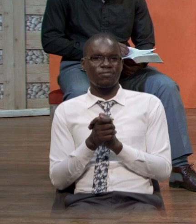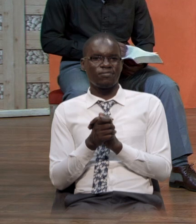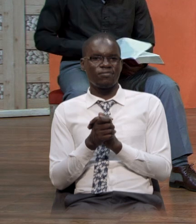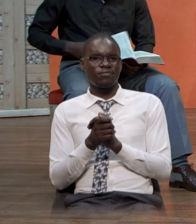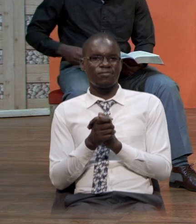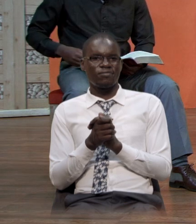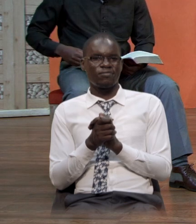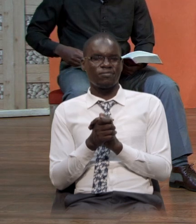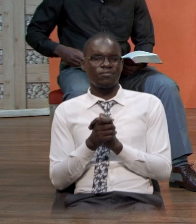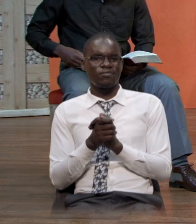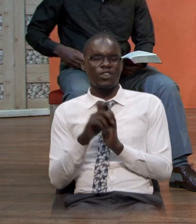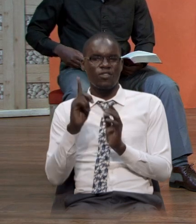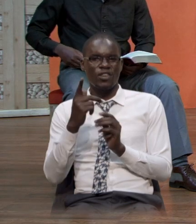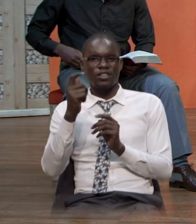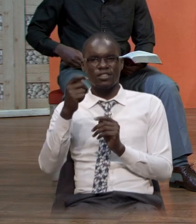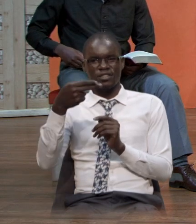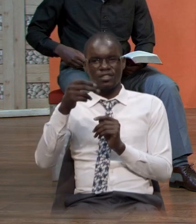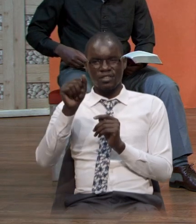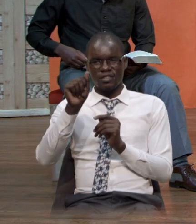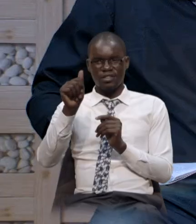Yes. Thessalonians. Chapter.